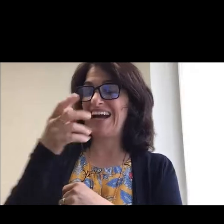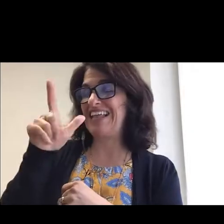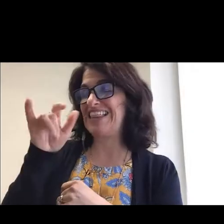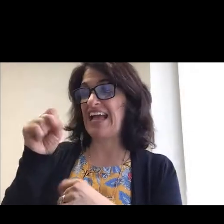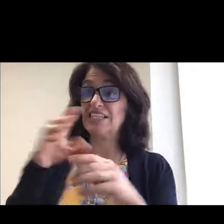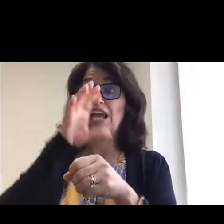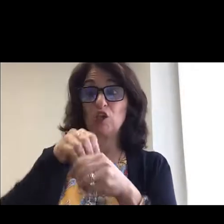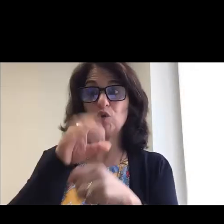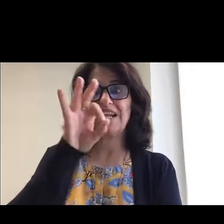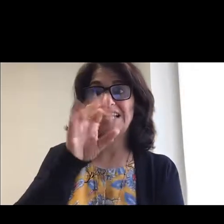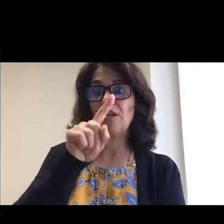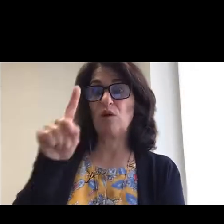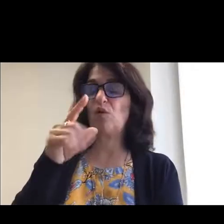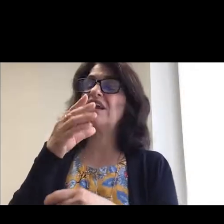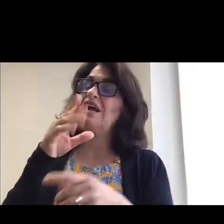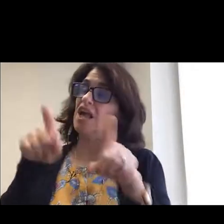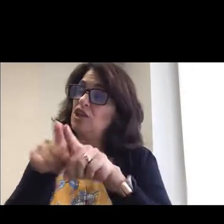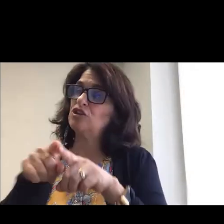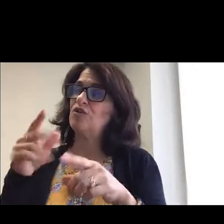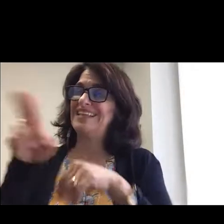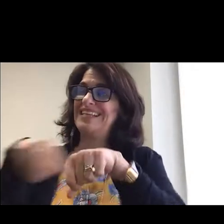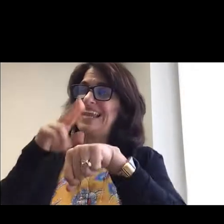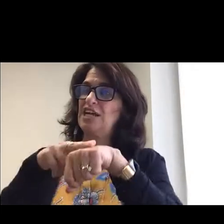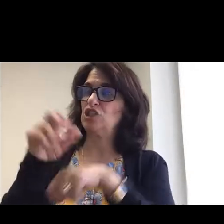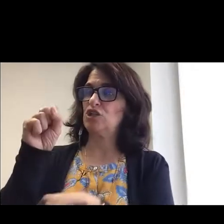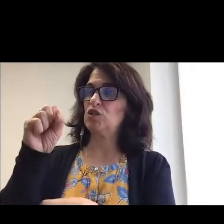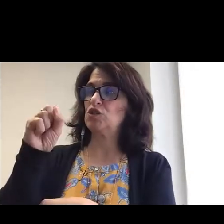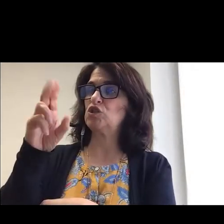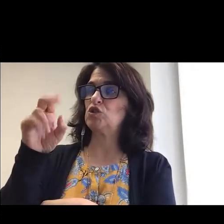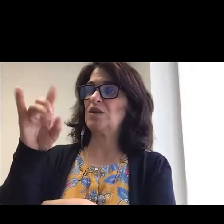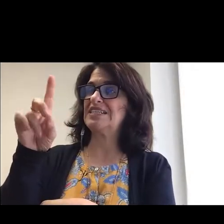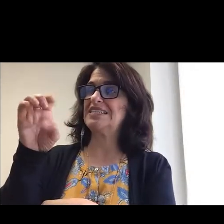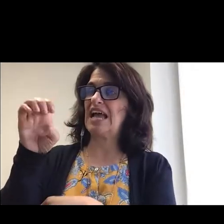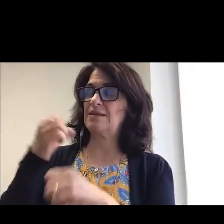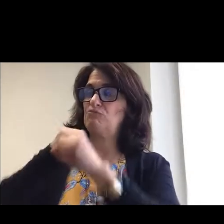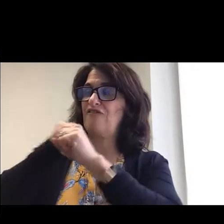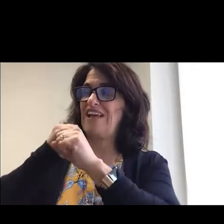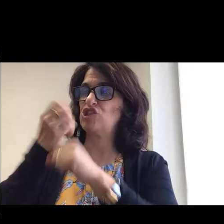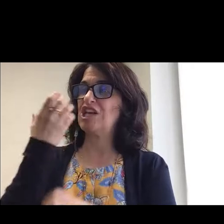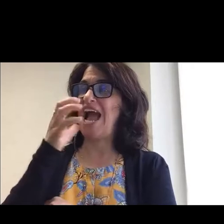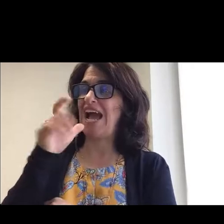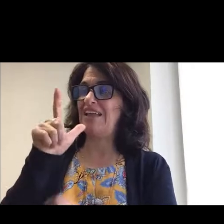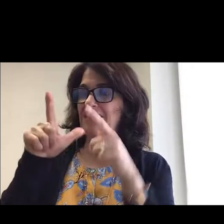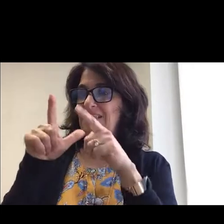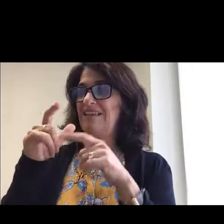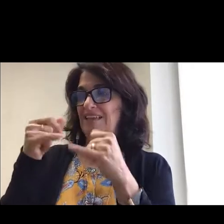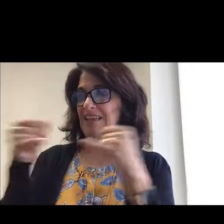National Suicide Prevention Lifeline. All of these hotlines have access to telephone